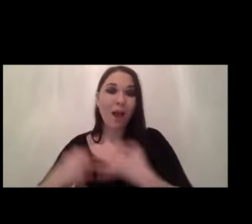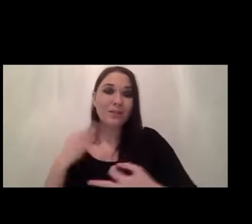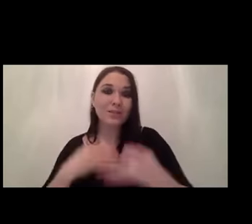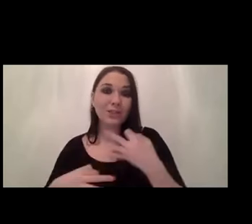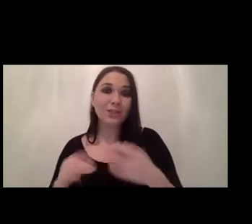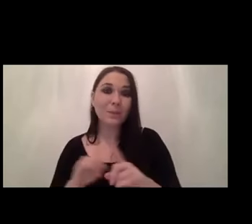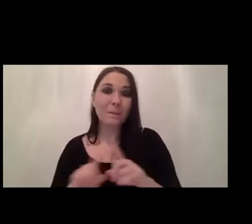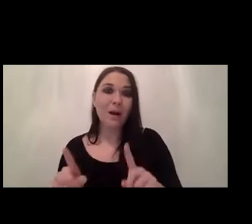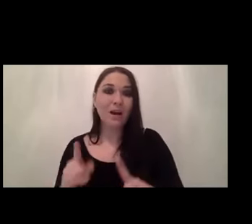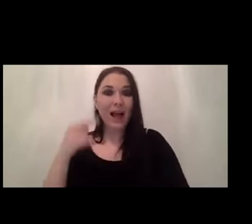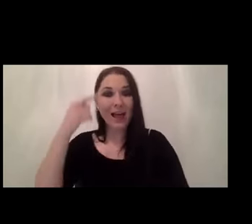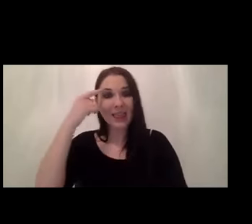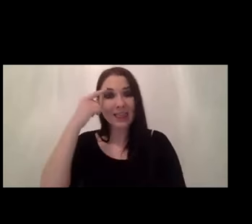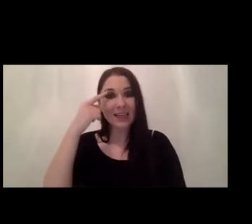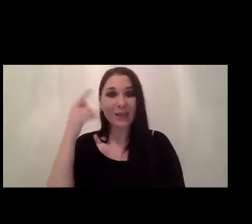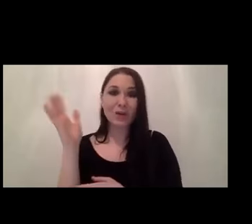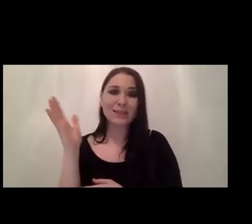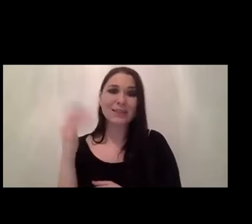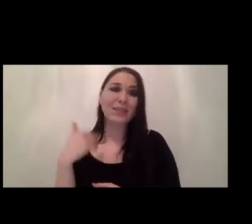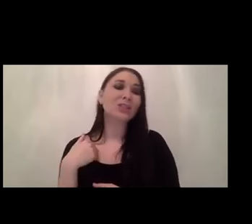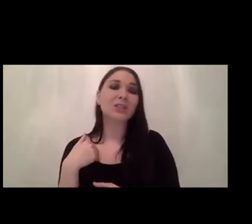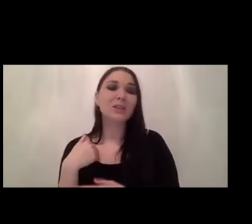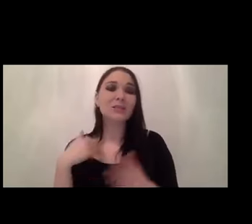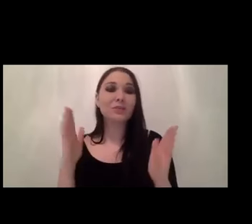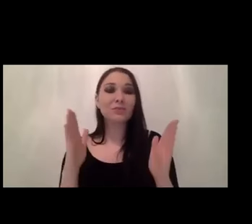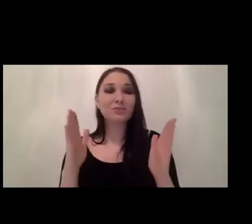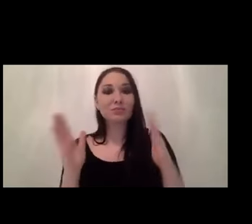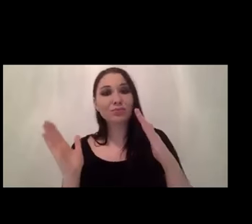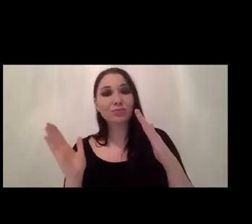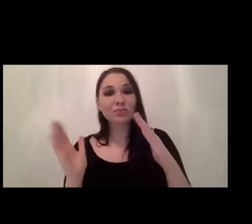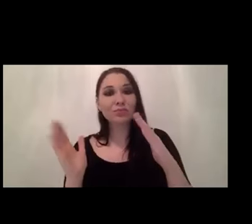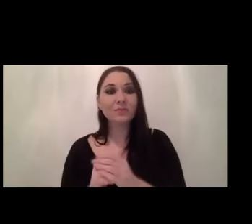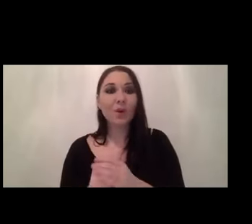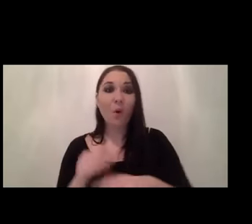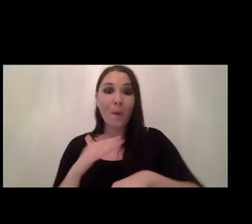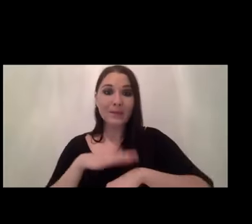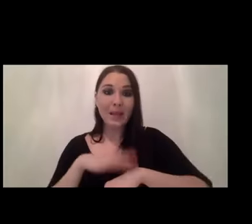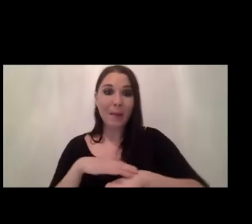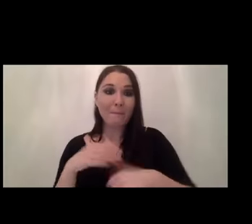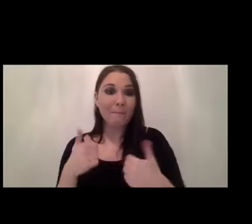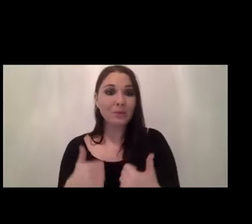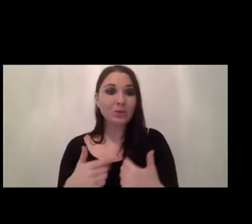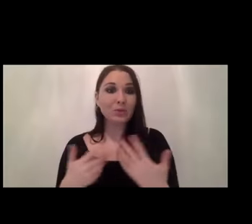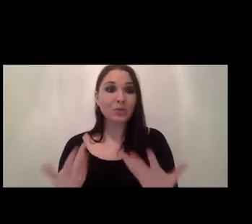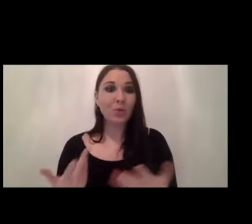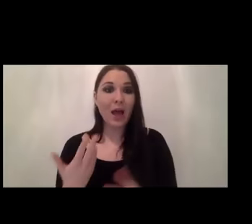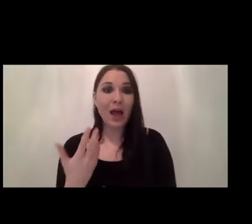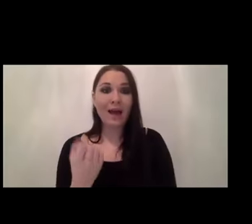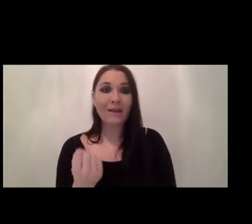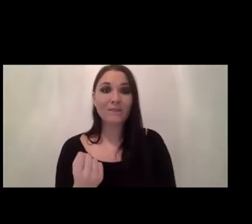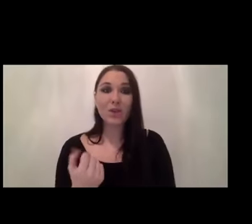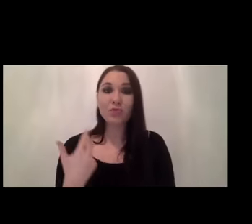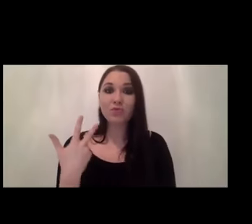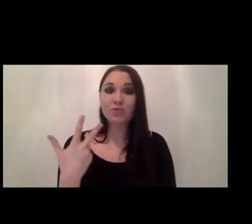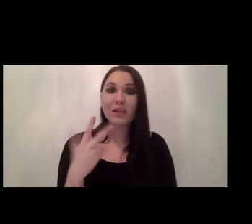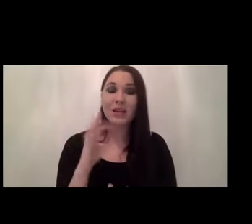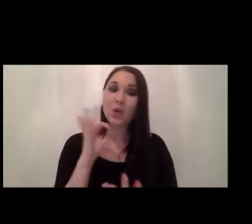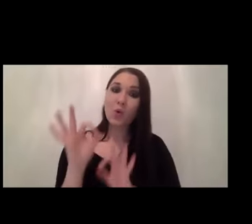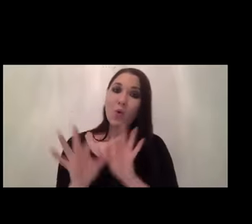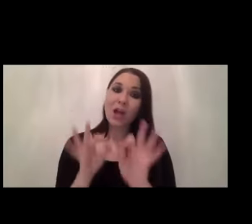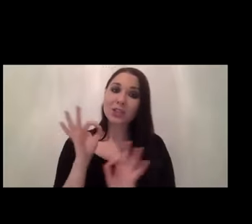think, presentation wise, we kind of went kind of on time. So we have 3 questions to ask you